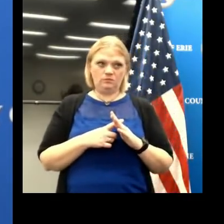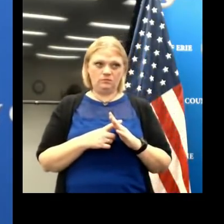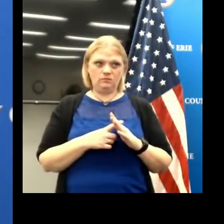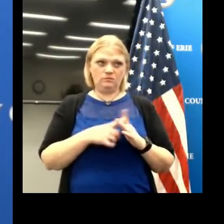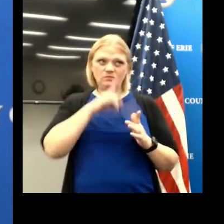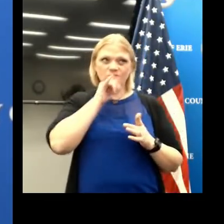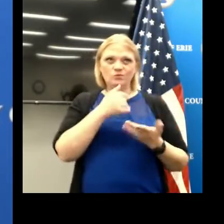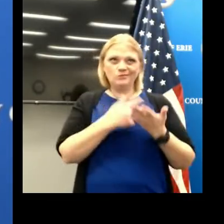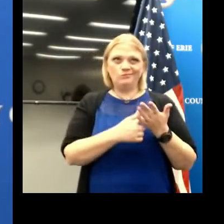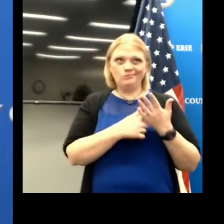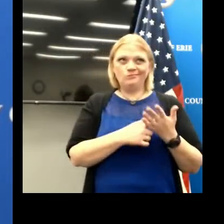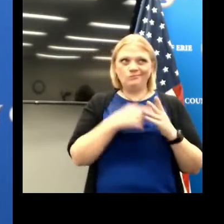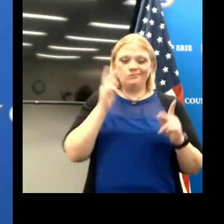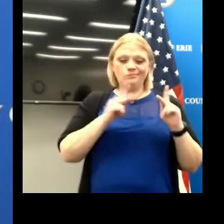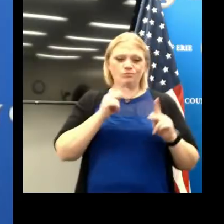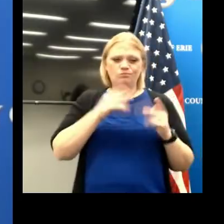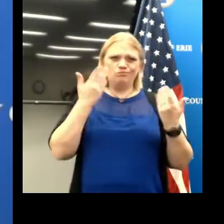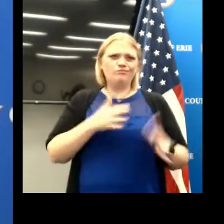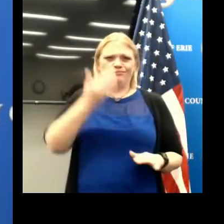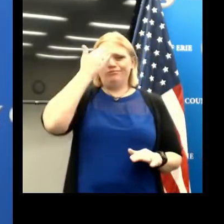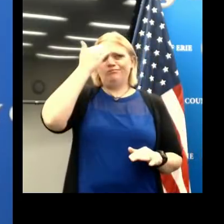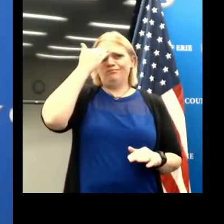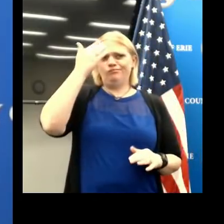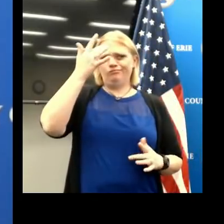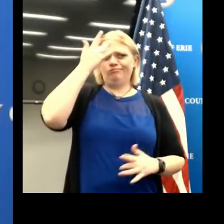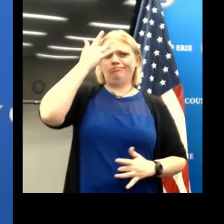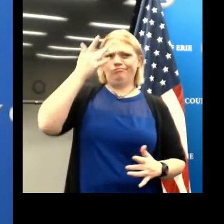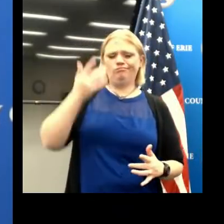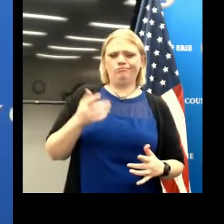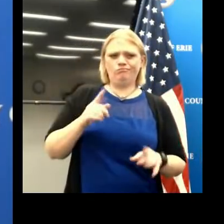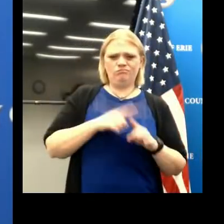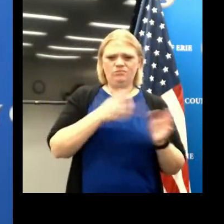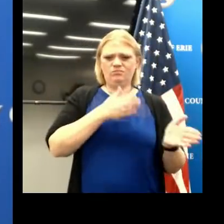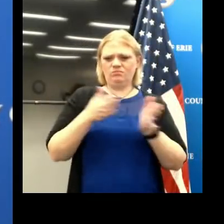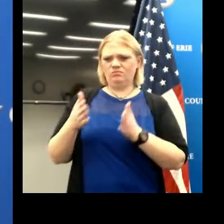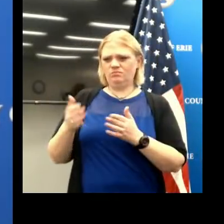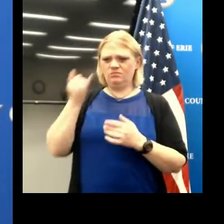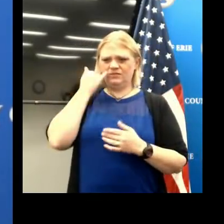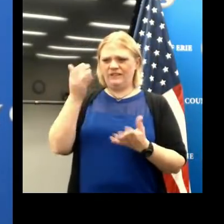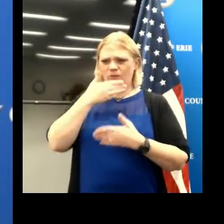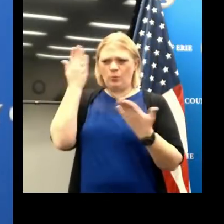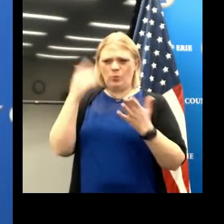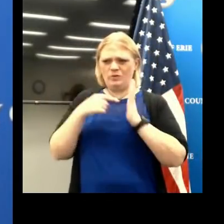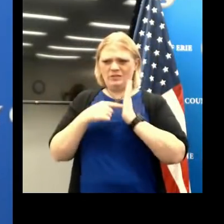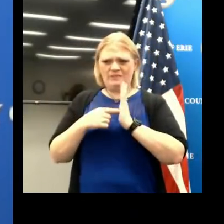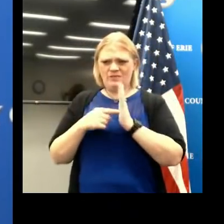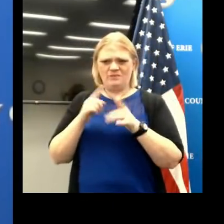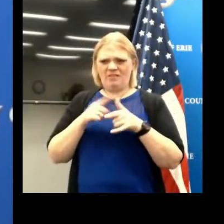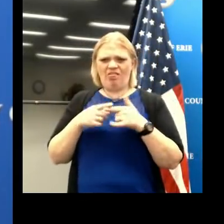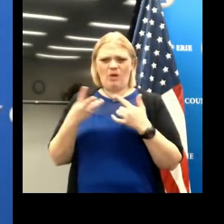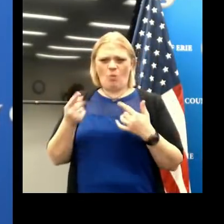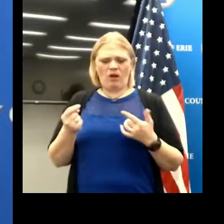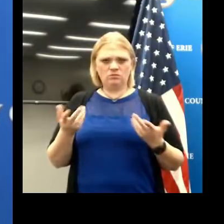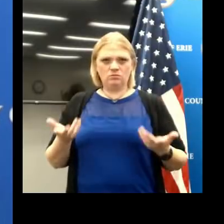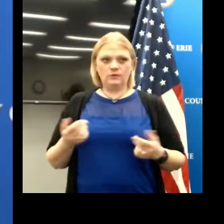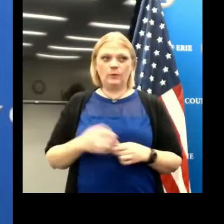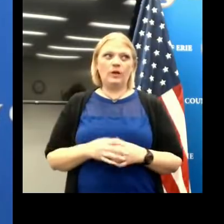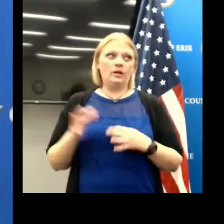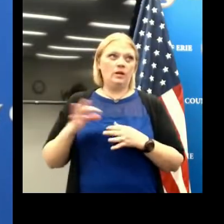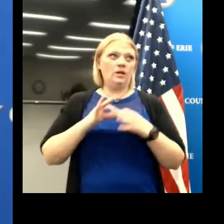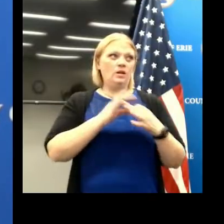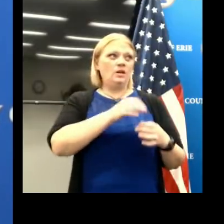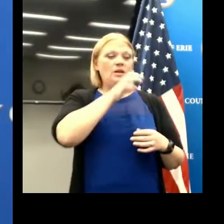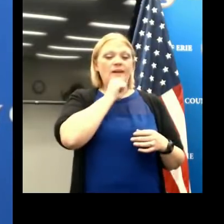talking about people who are knowingly sick, but what is the deal with asymptomatic cases and positive? With regards to the age ranges,